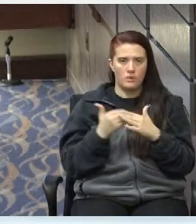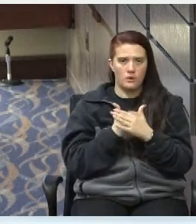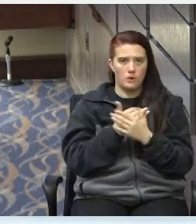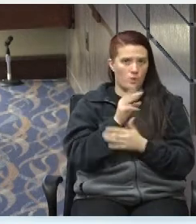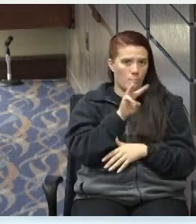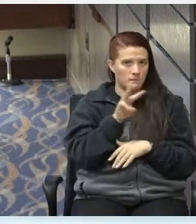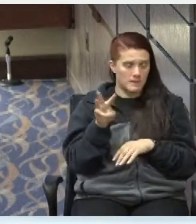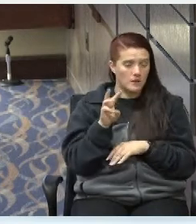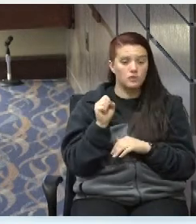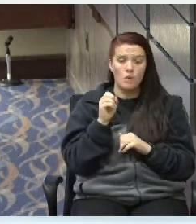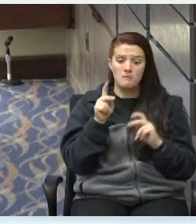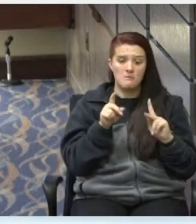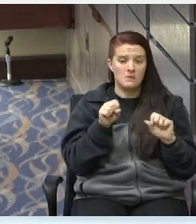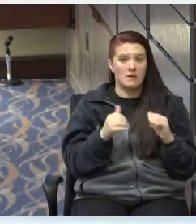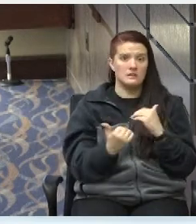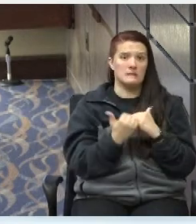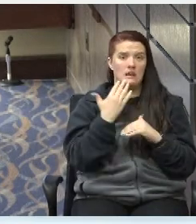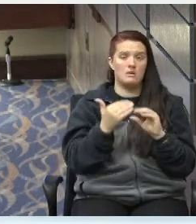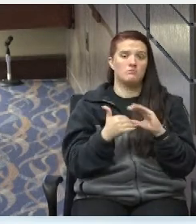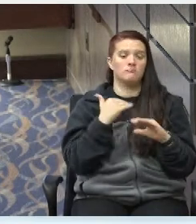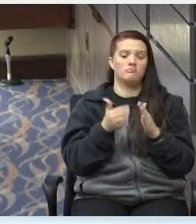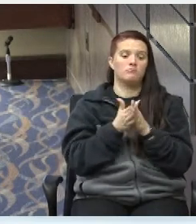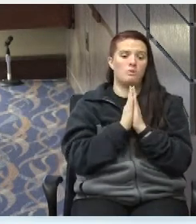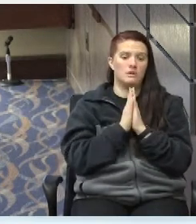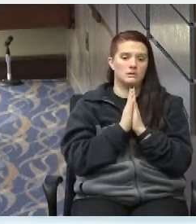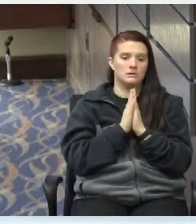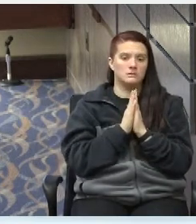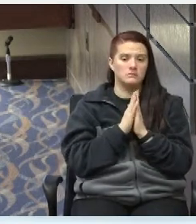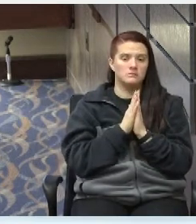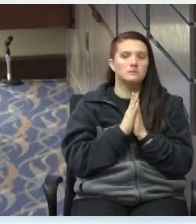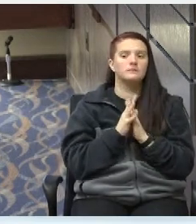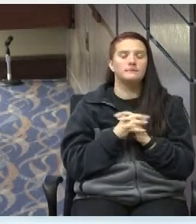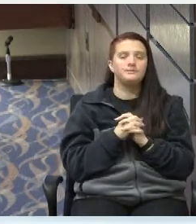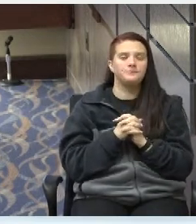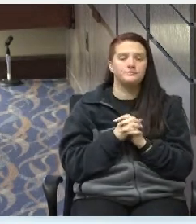so that people could just send in a request to have us look into it for them.